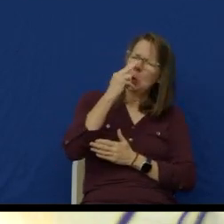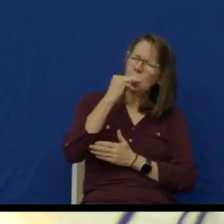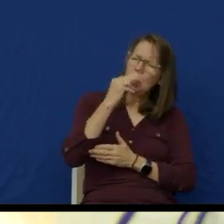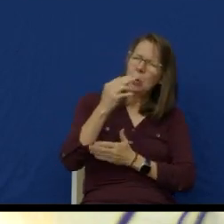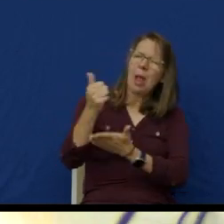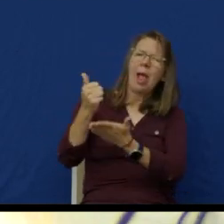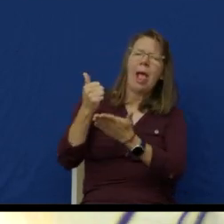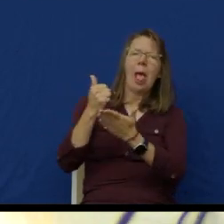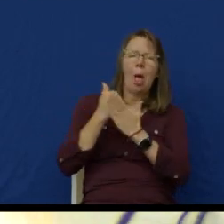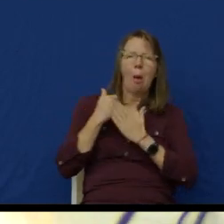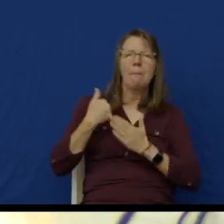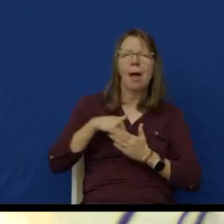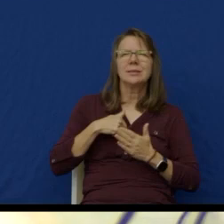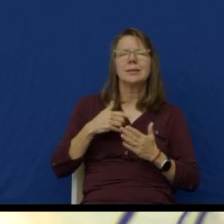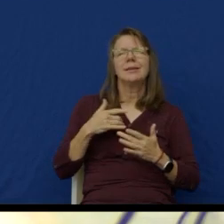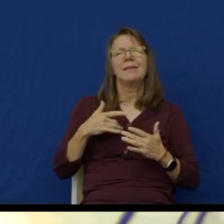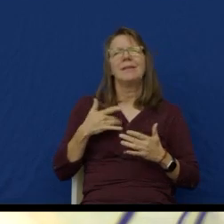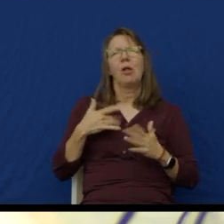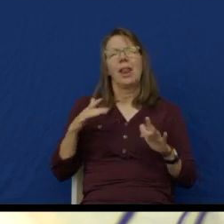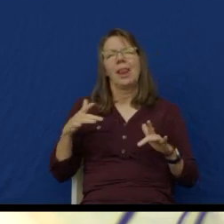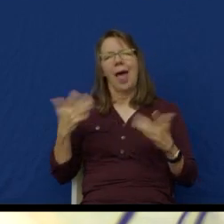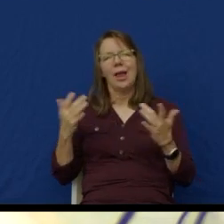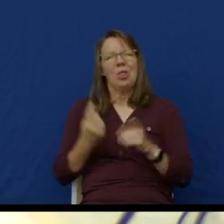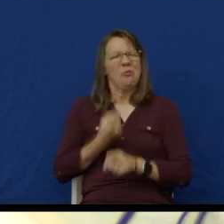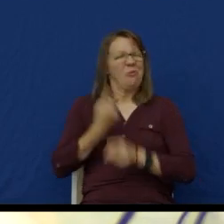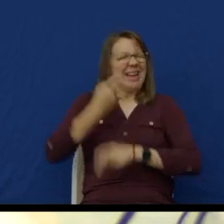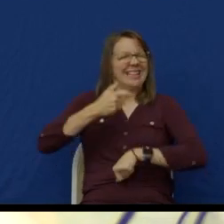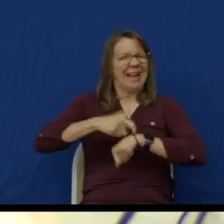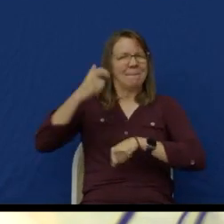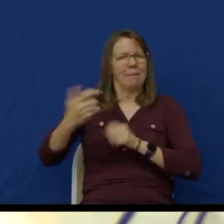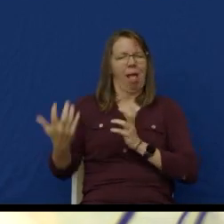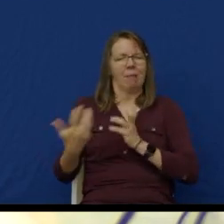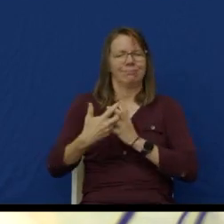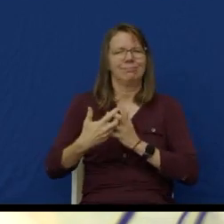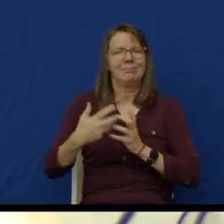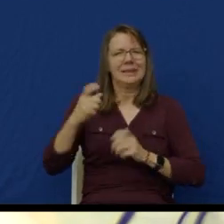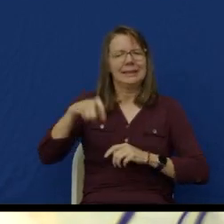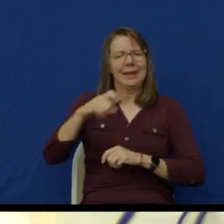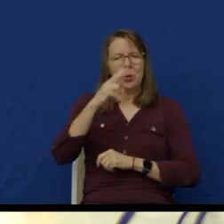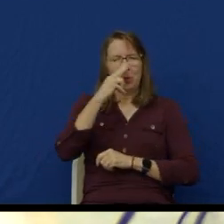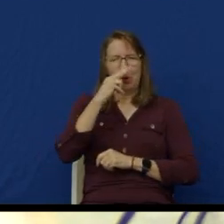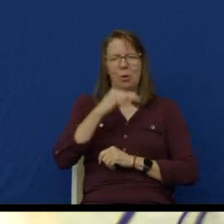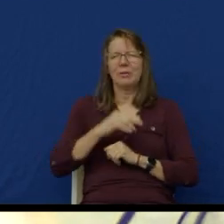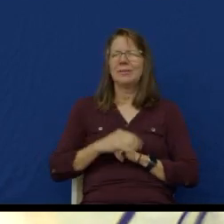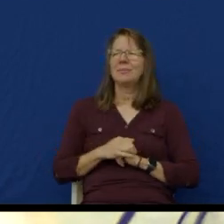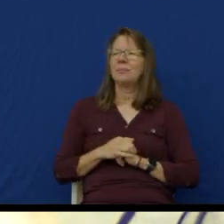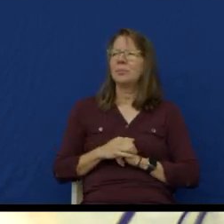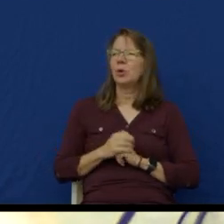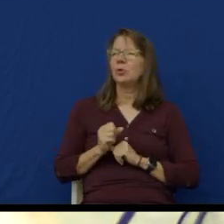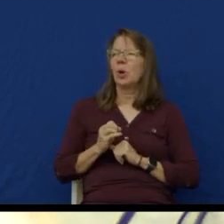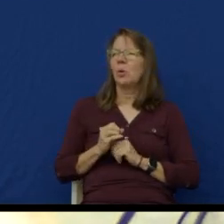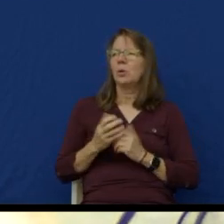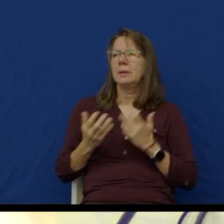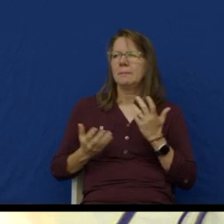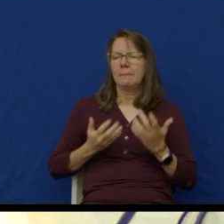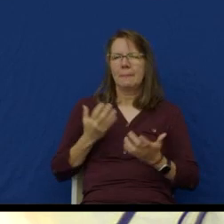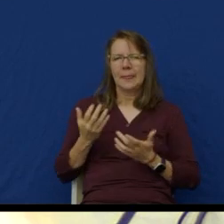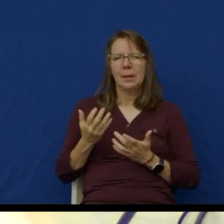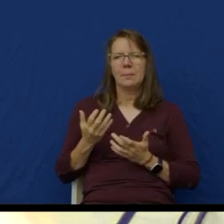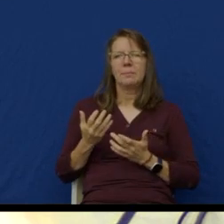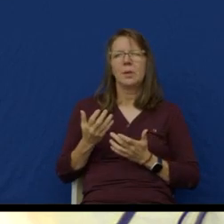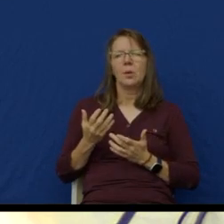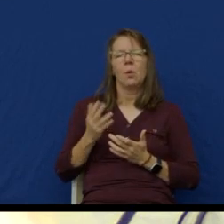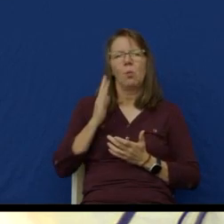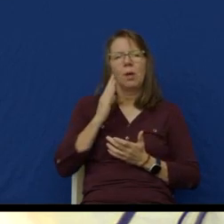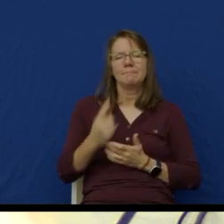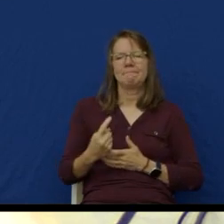perspective just when you need it. So I'm sure all those talents reside among us, but they will certainly be